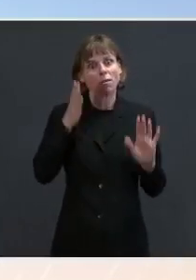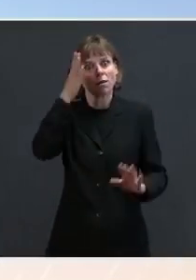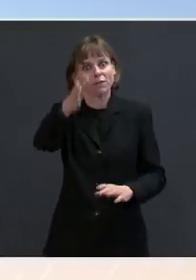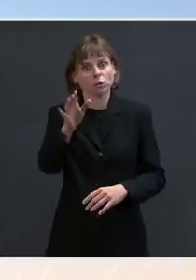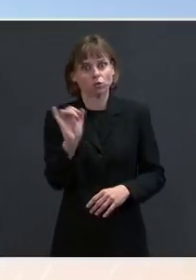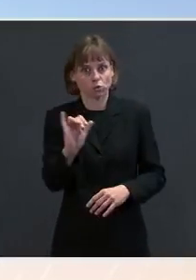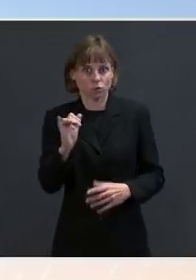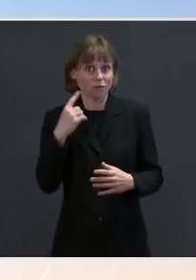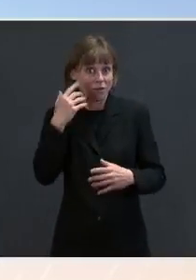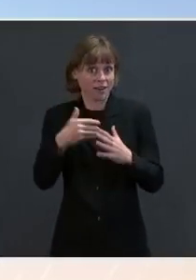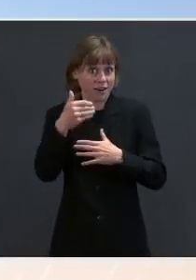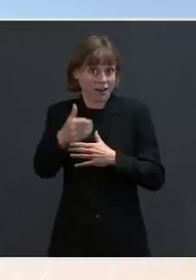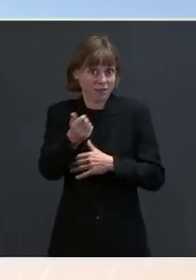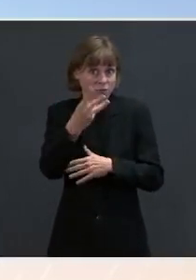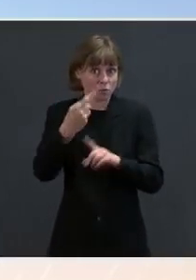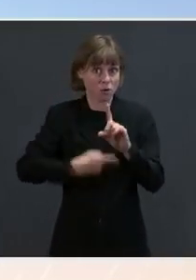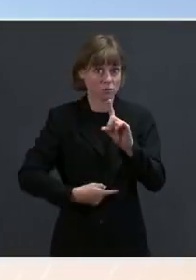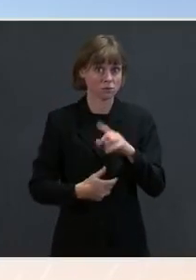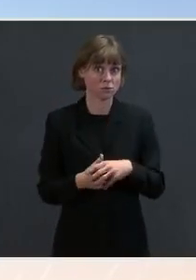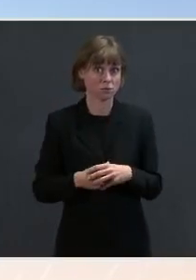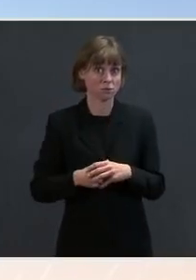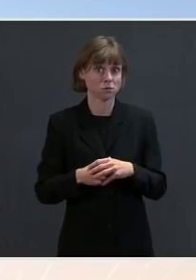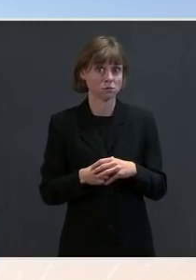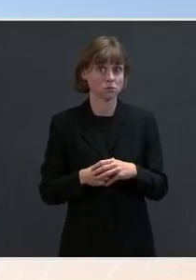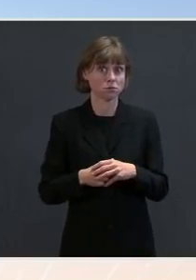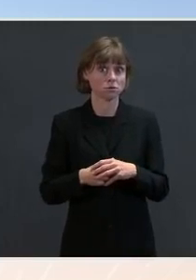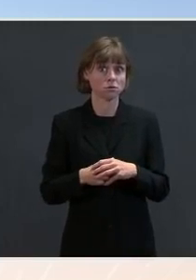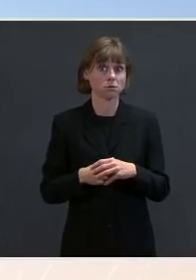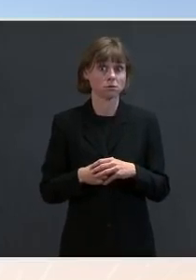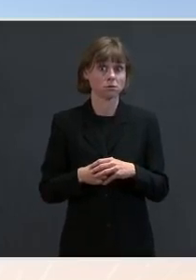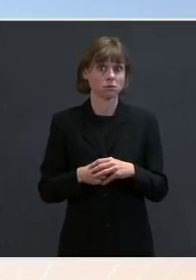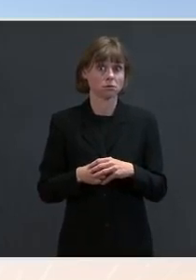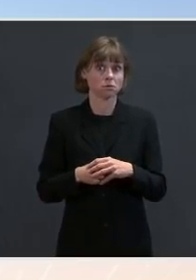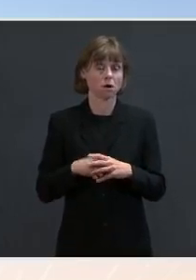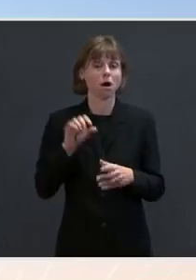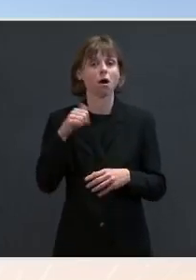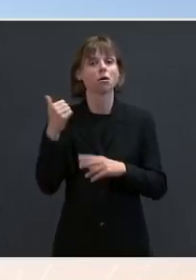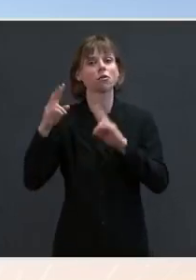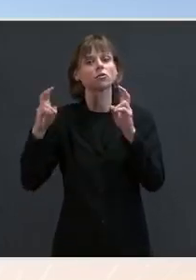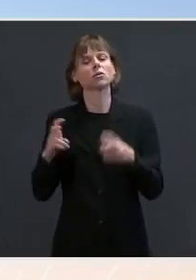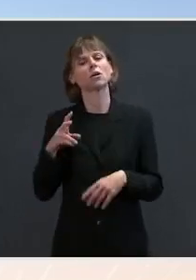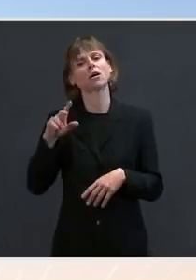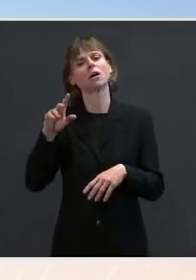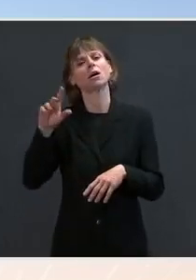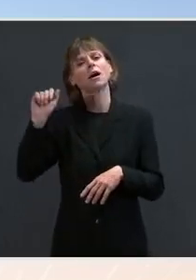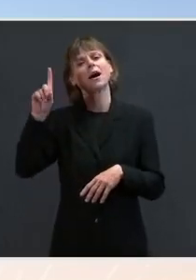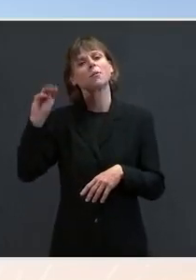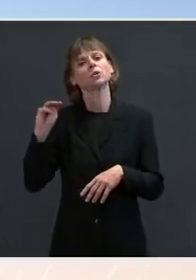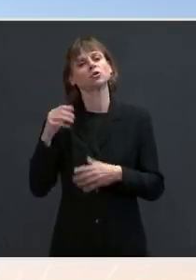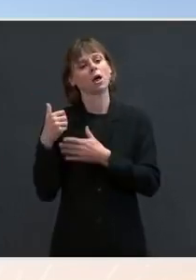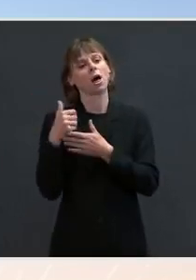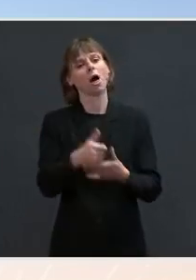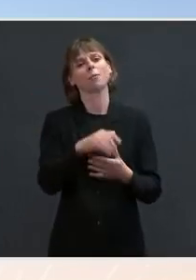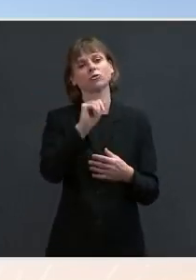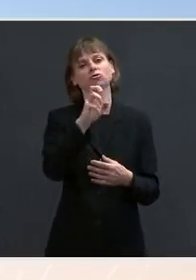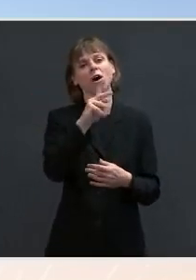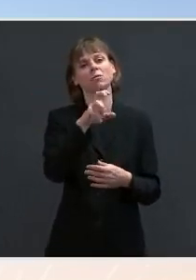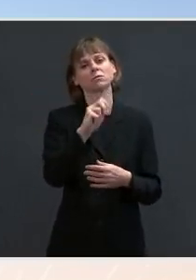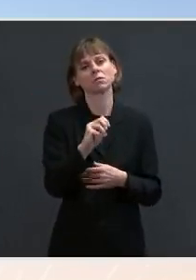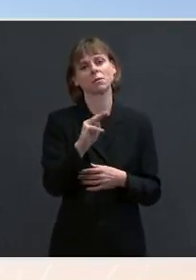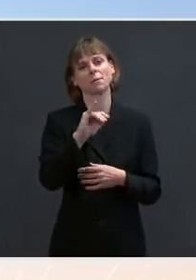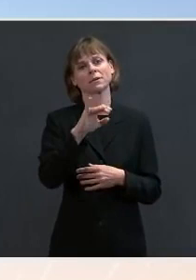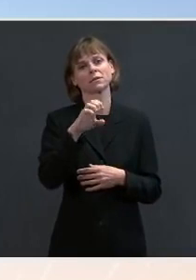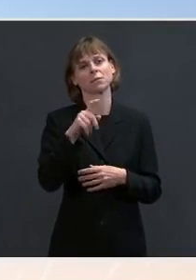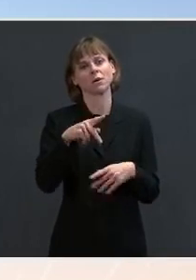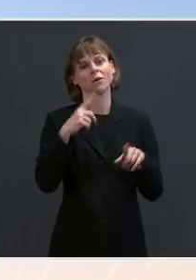coming months. On another topic, is the administration providing assistance to Jackson, Mississippi for the water crisis there? Is that something that